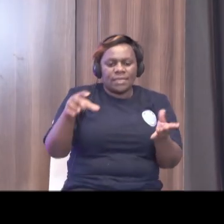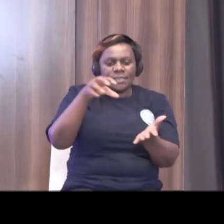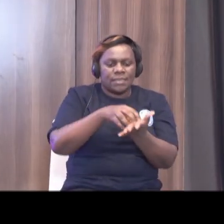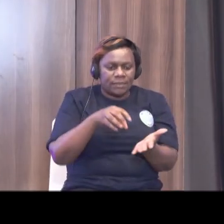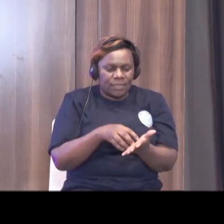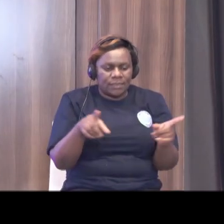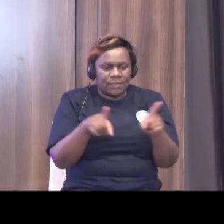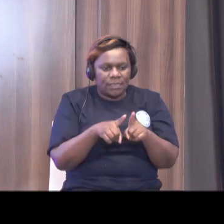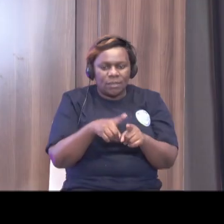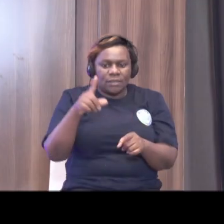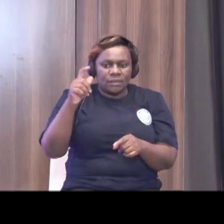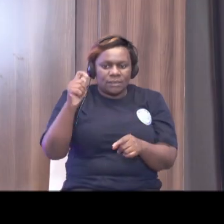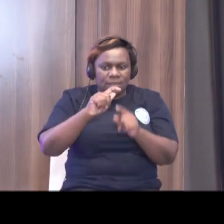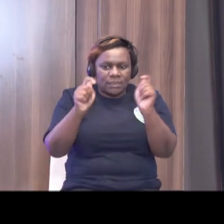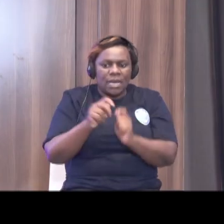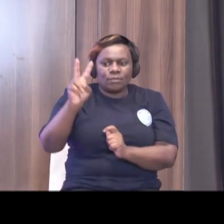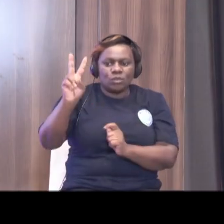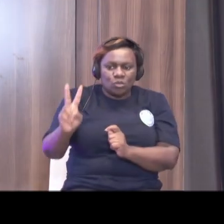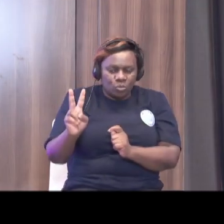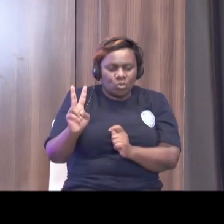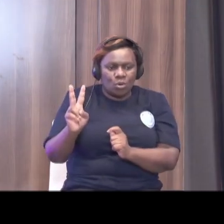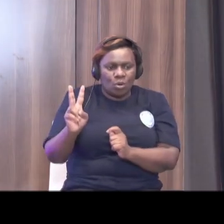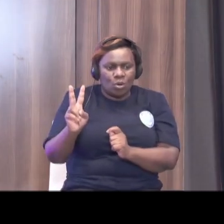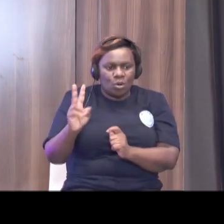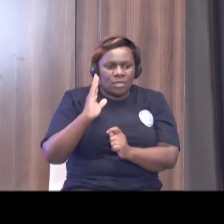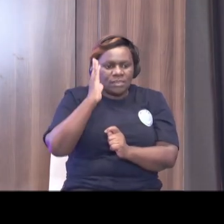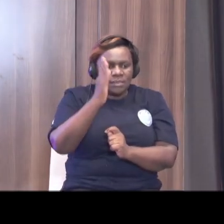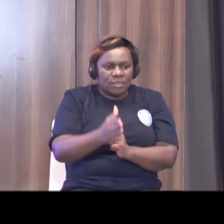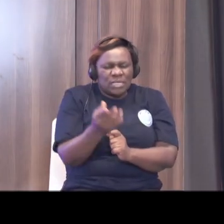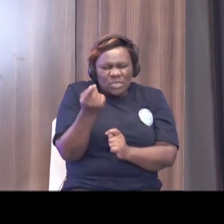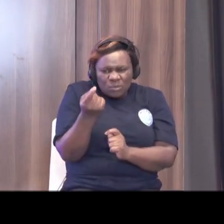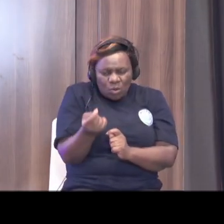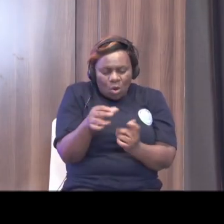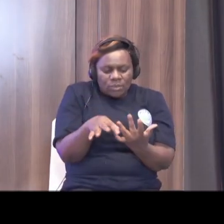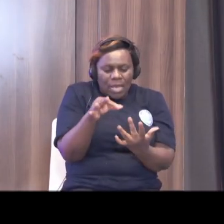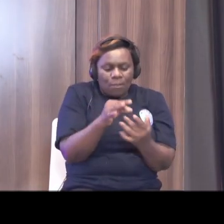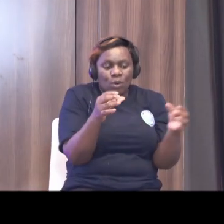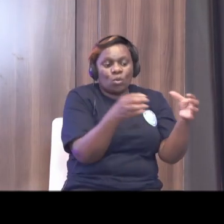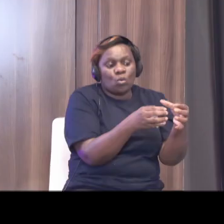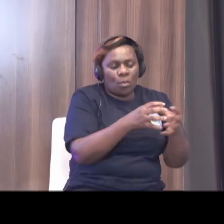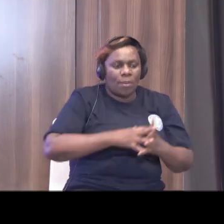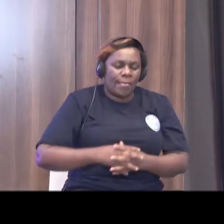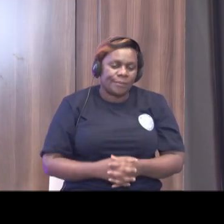and serotype 2 late onset was the strata that was the smallest sample size.